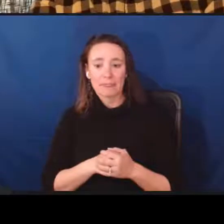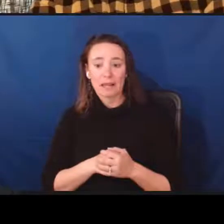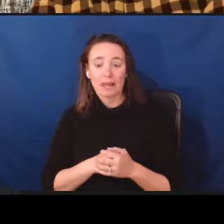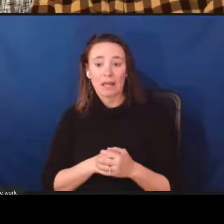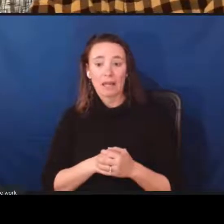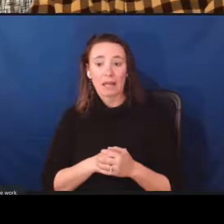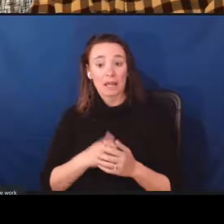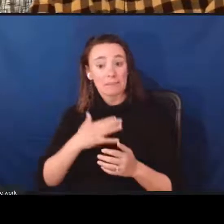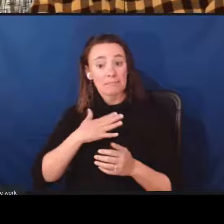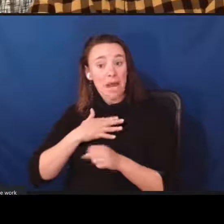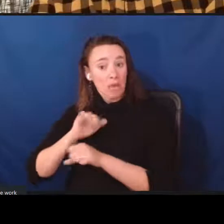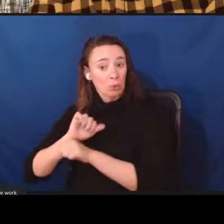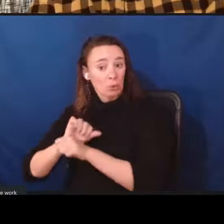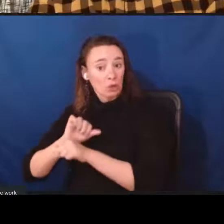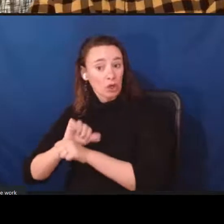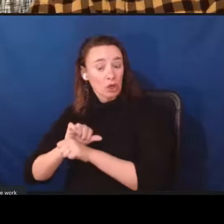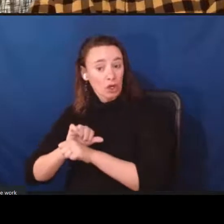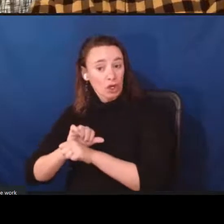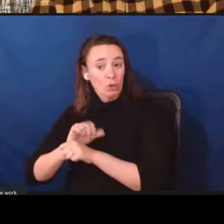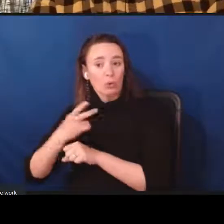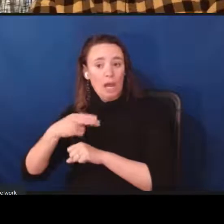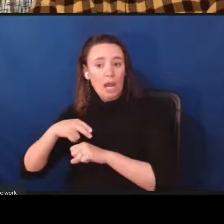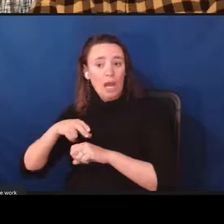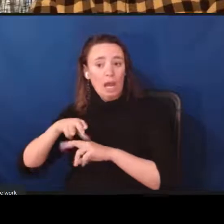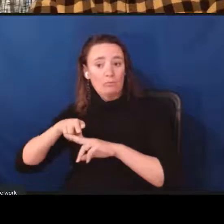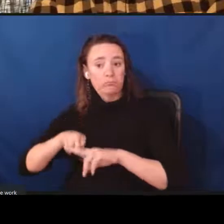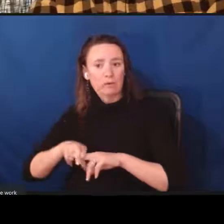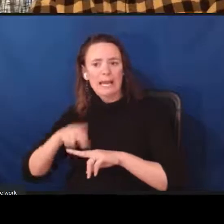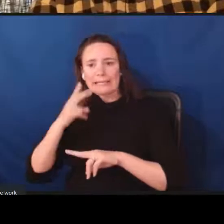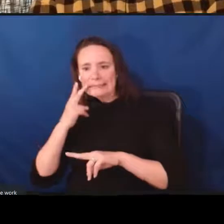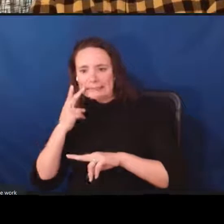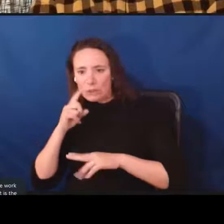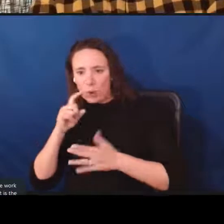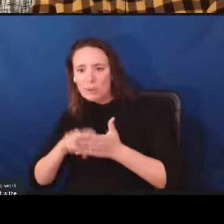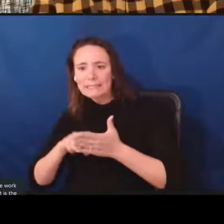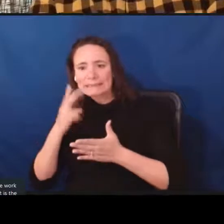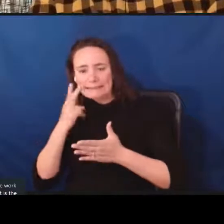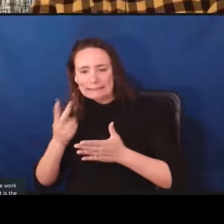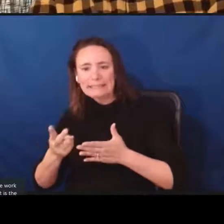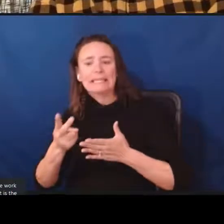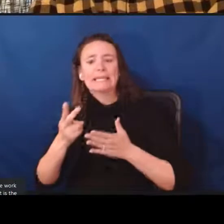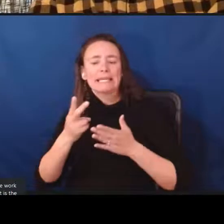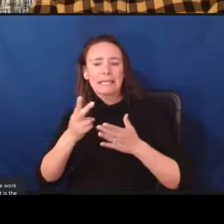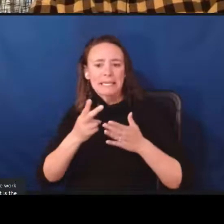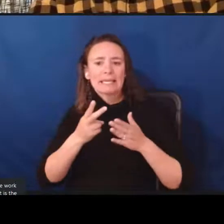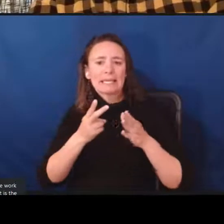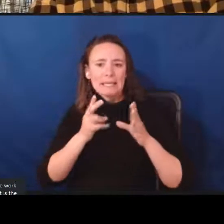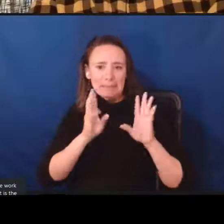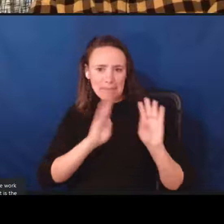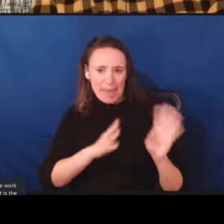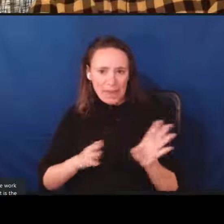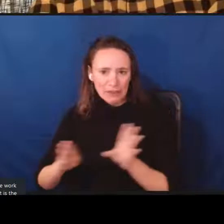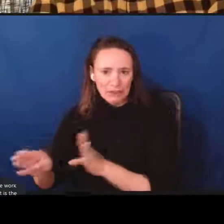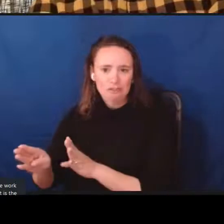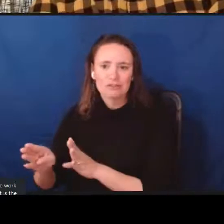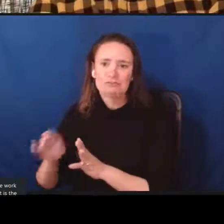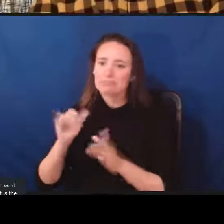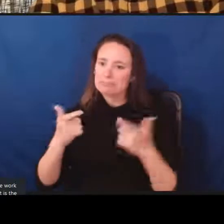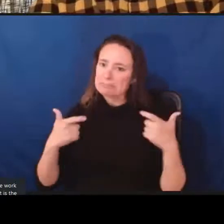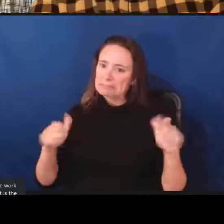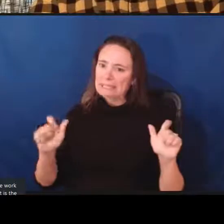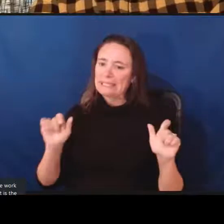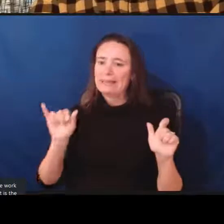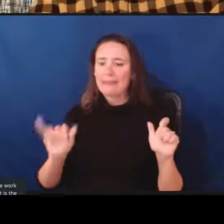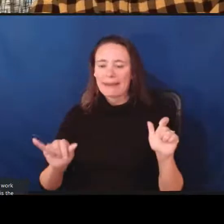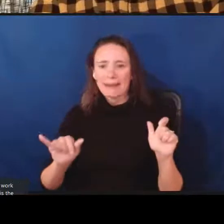work that I do, I get to see patterns, and that is the biggest one. It's massive, the stigma